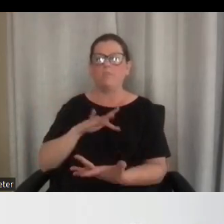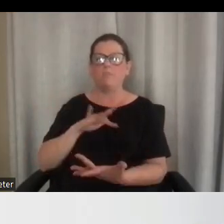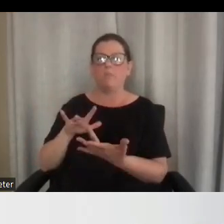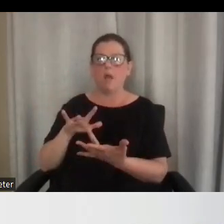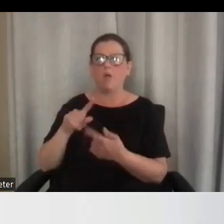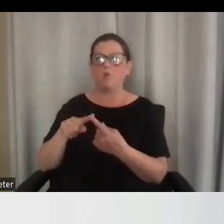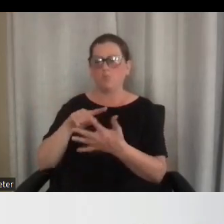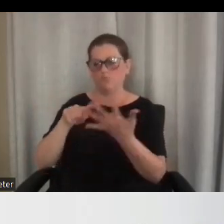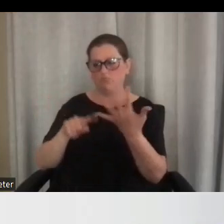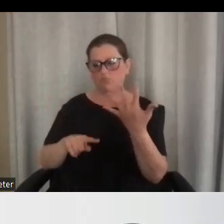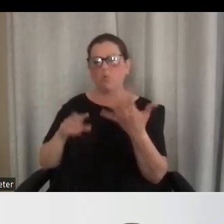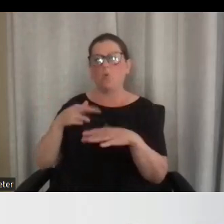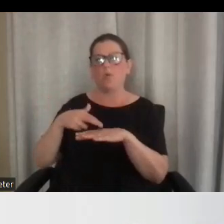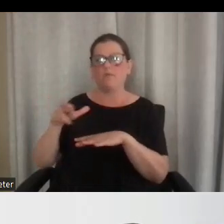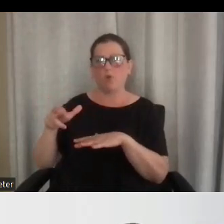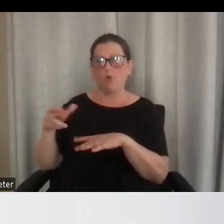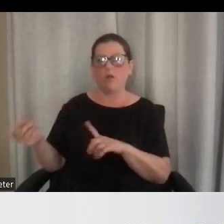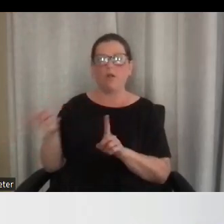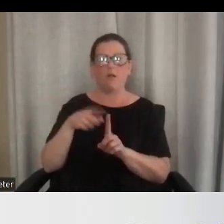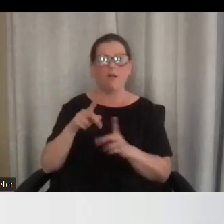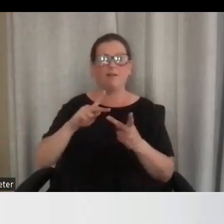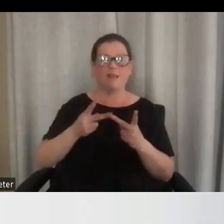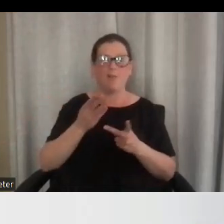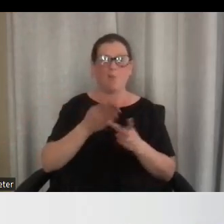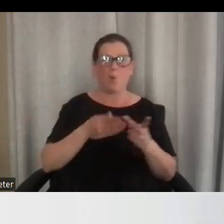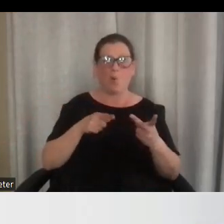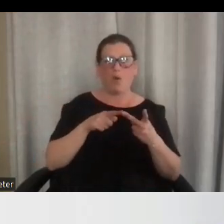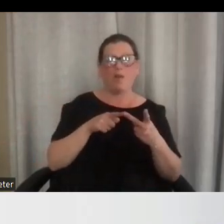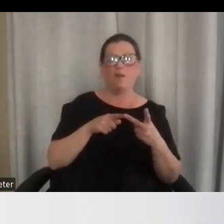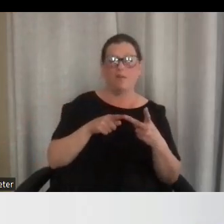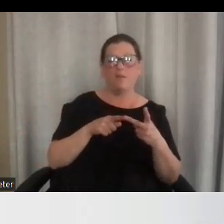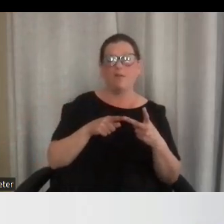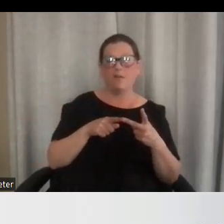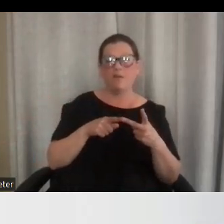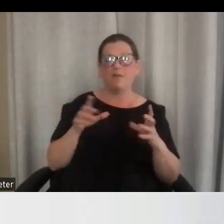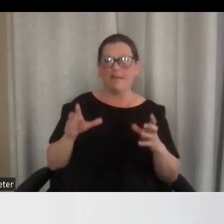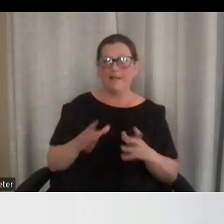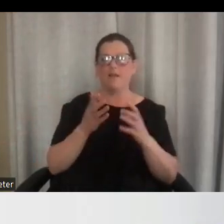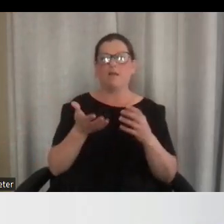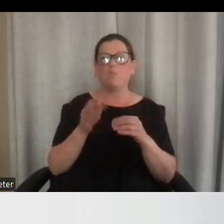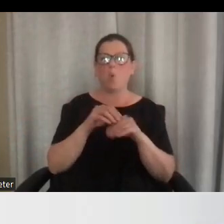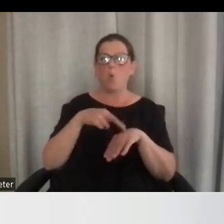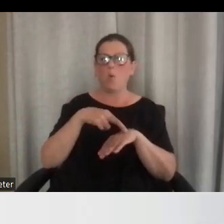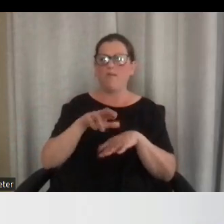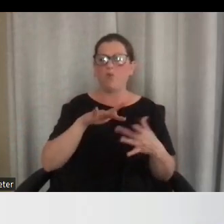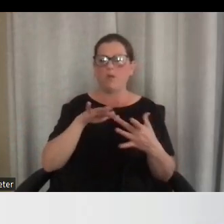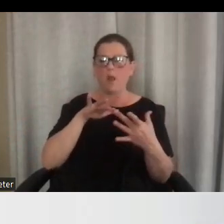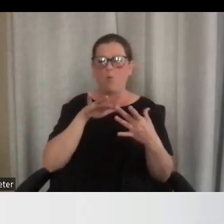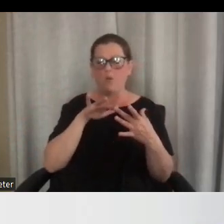referral networks, which brings me to my second point on this slide around really enhancing referral networks in